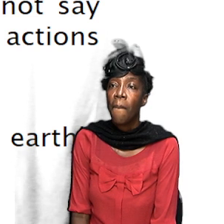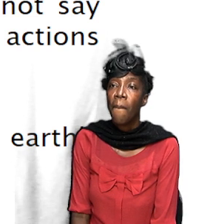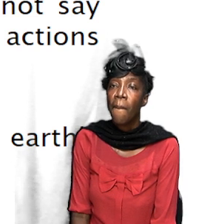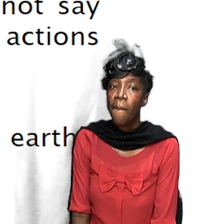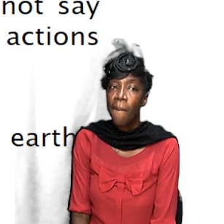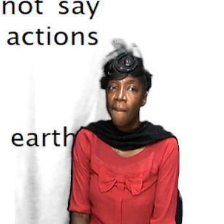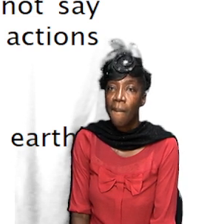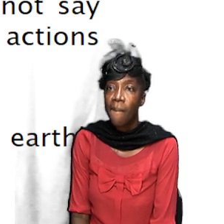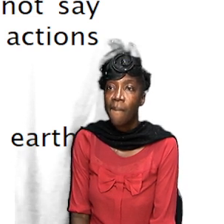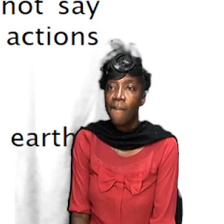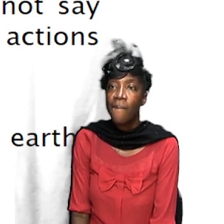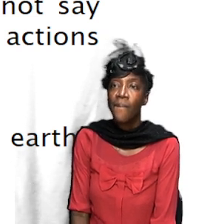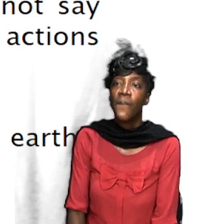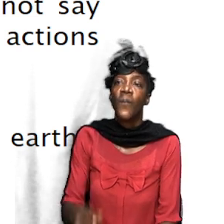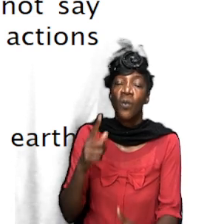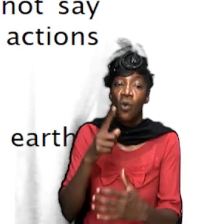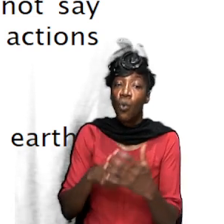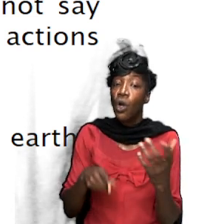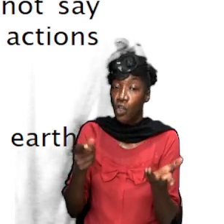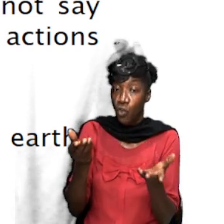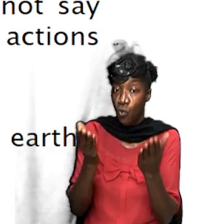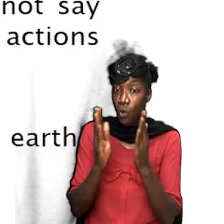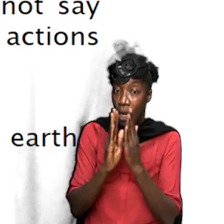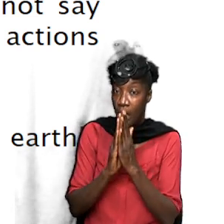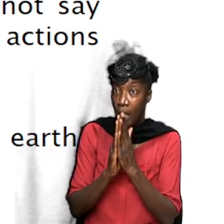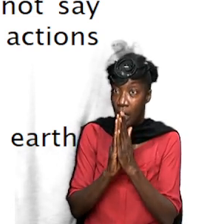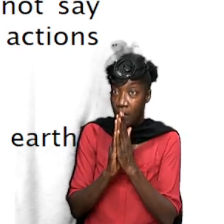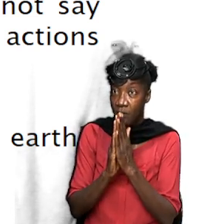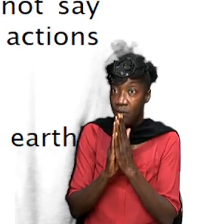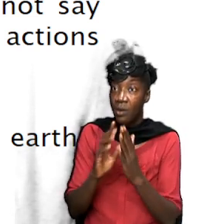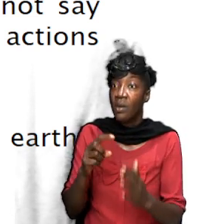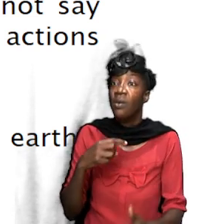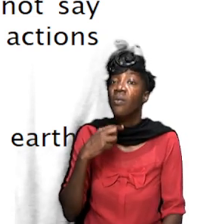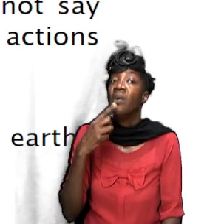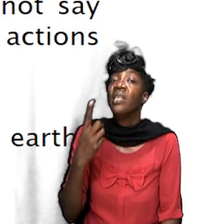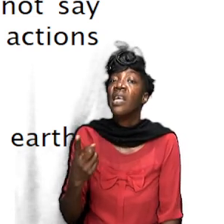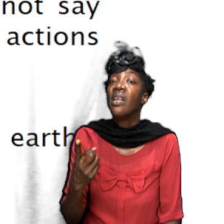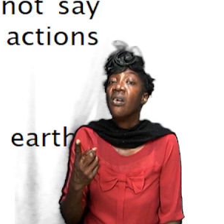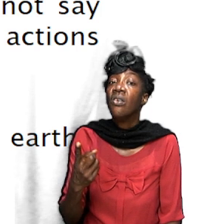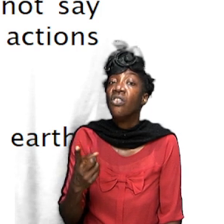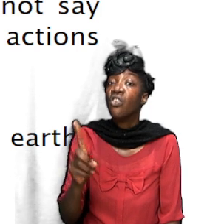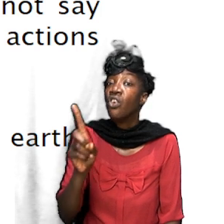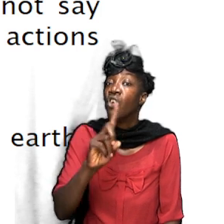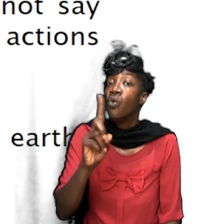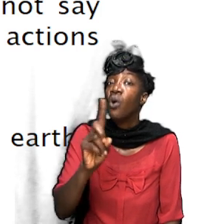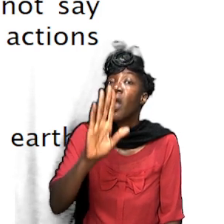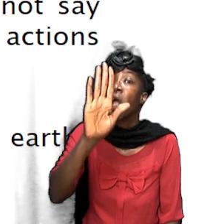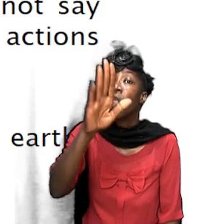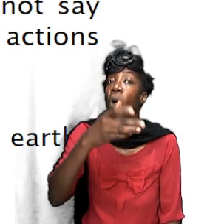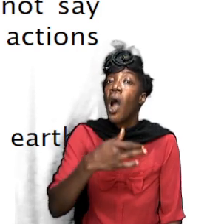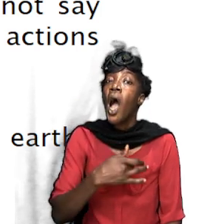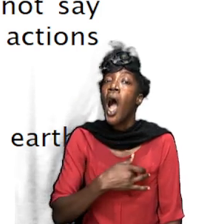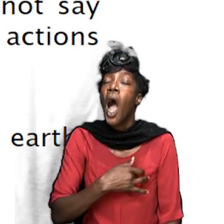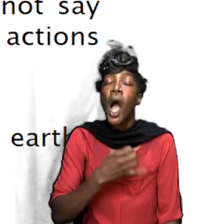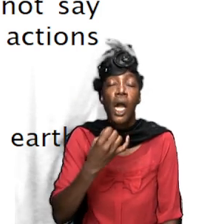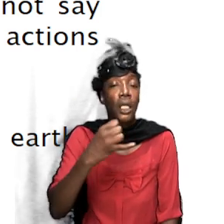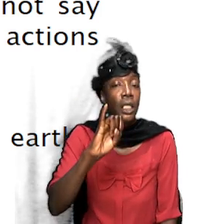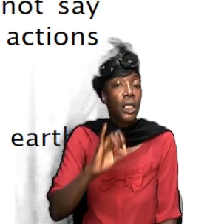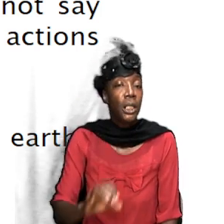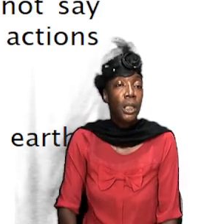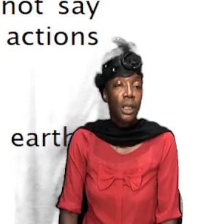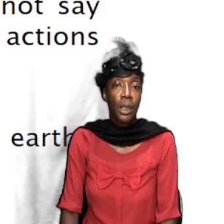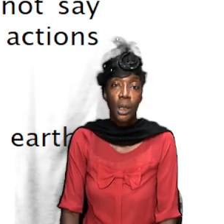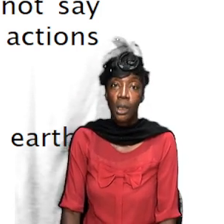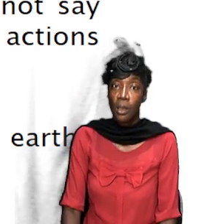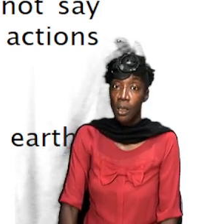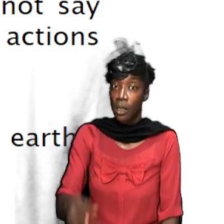here. What we ask for will tell us where our heart is. What